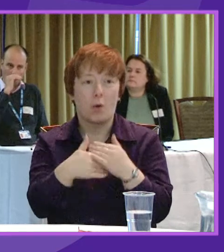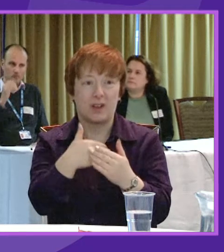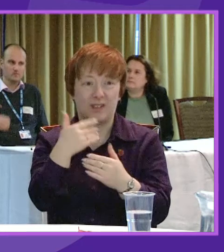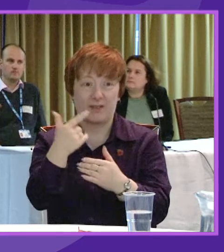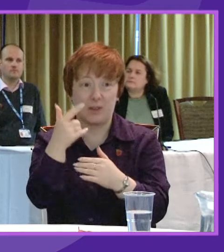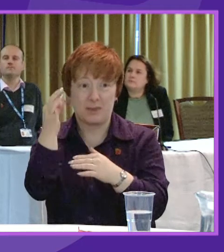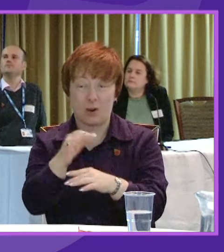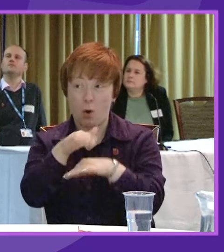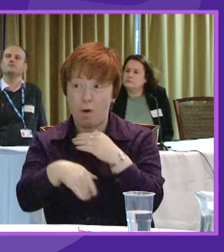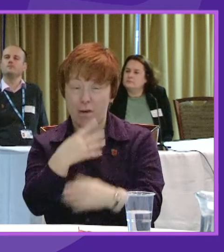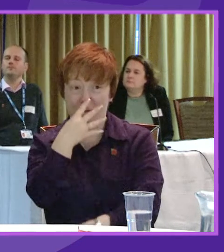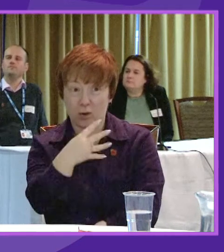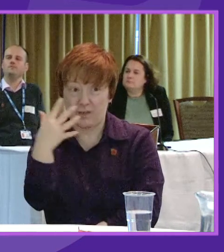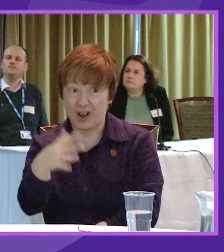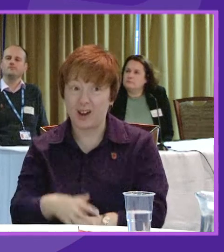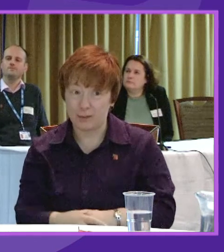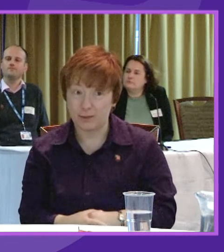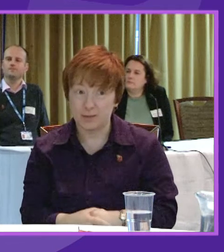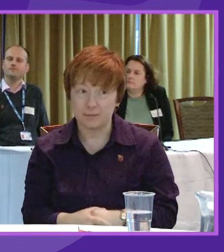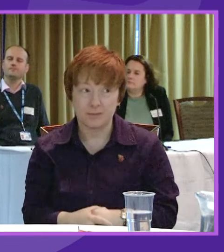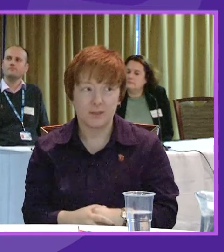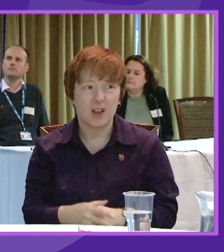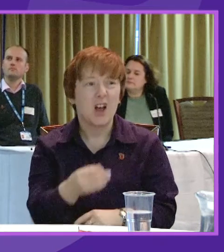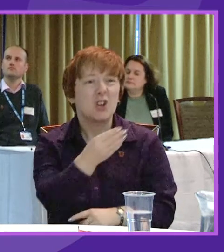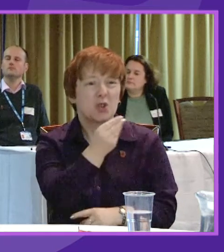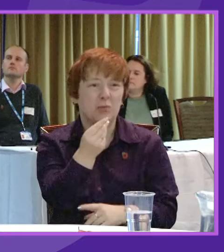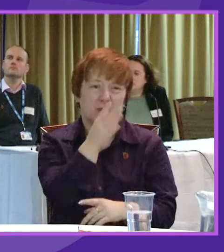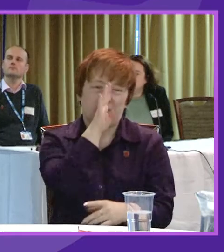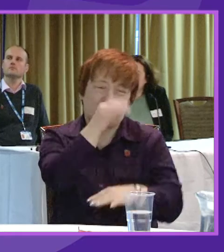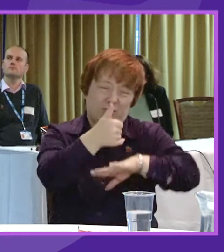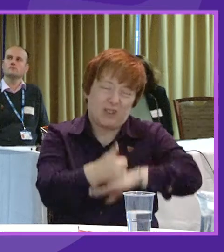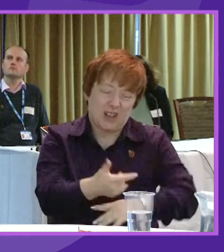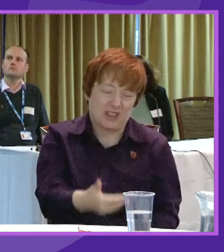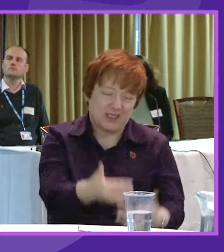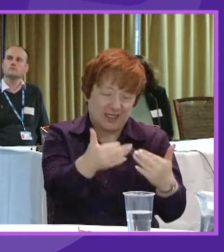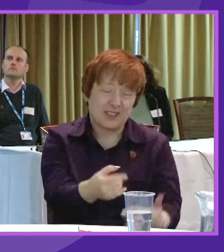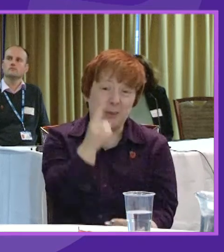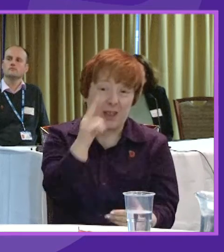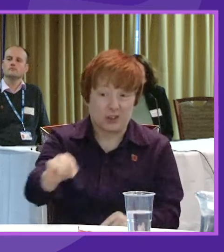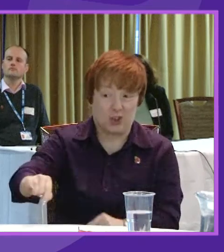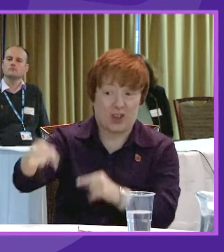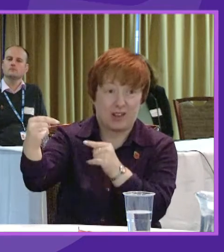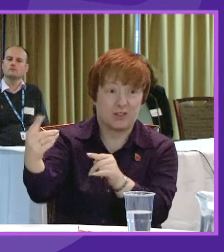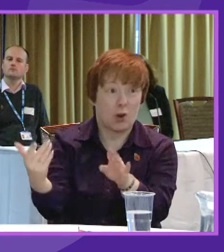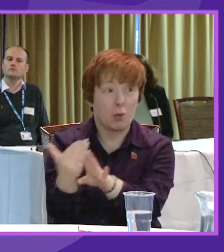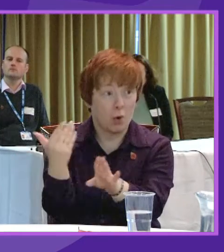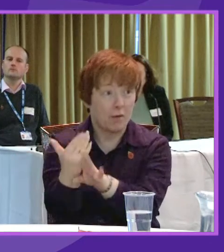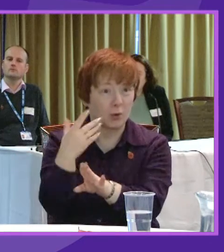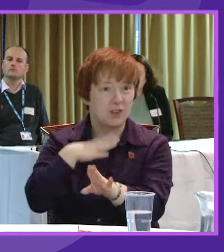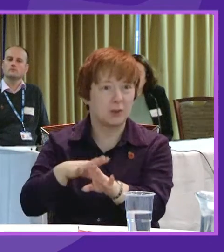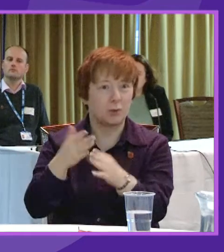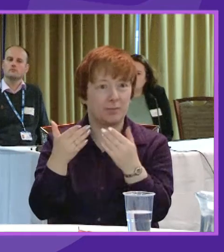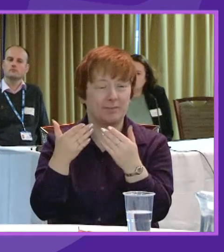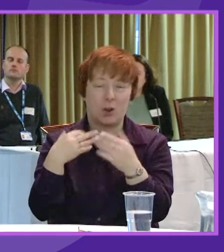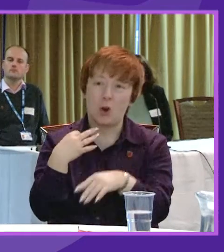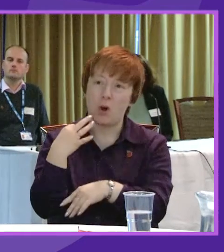over 45. Obviously, some of these statistics are a little bit less about wellbeing, but it does really highlight some of the challenges for the workforce in being